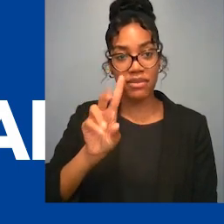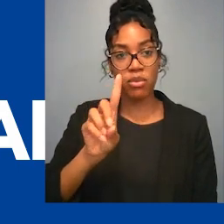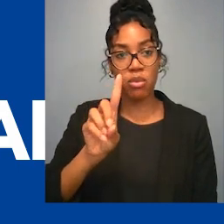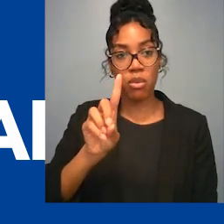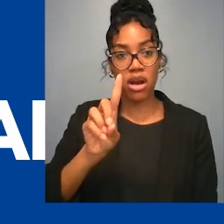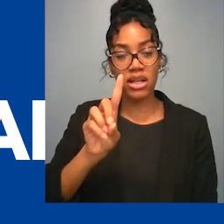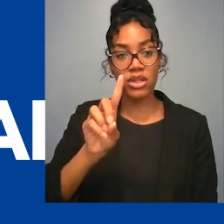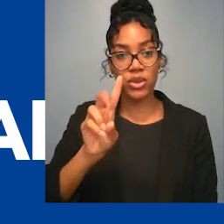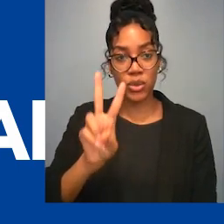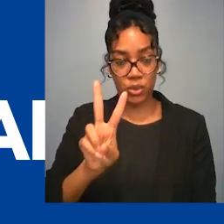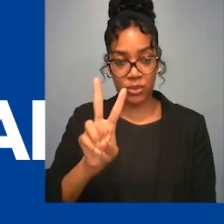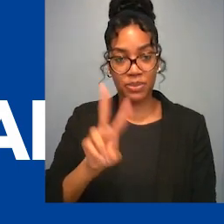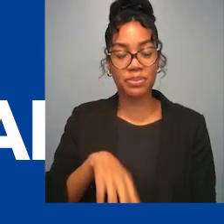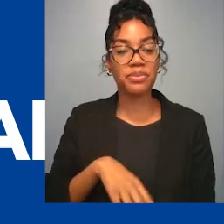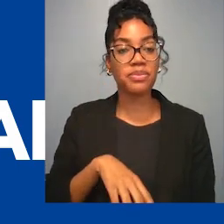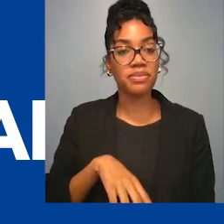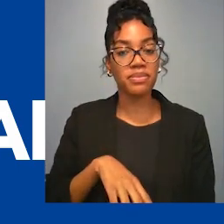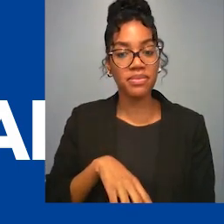240-507-3712.